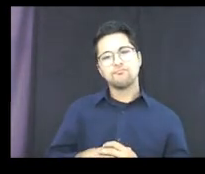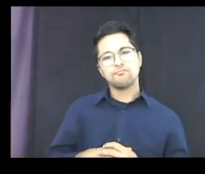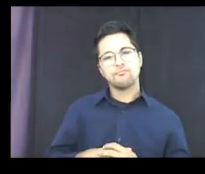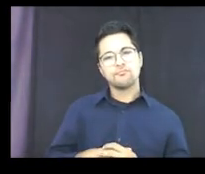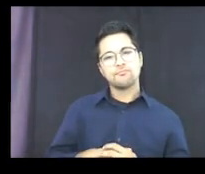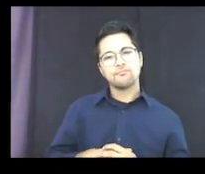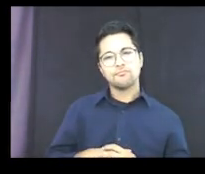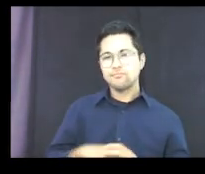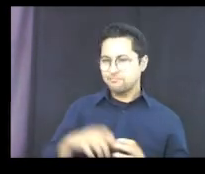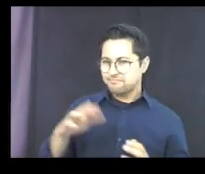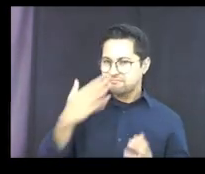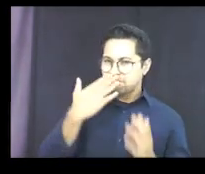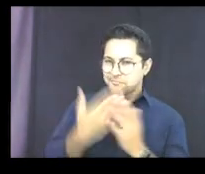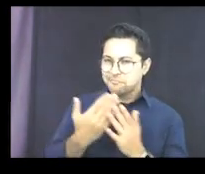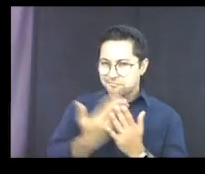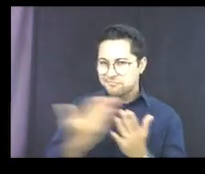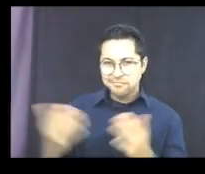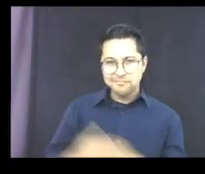good stuff.